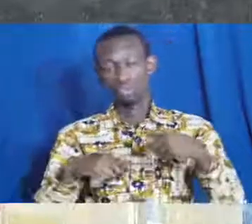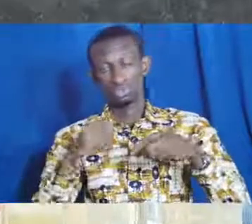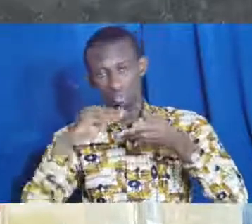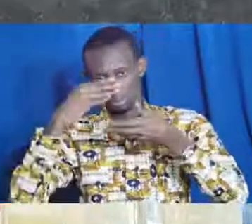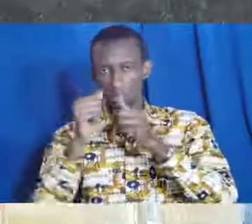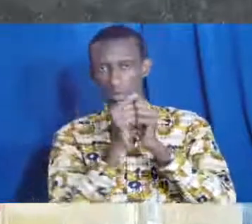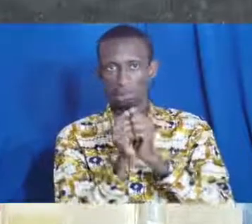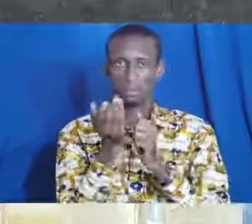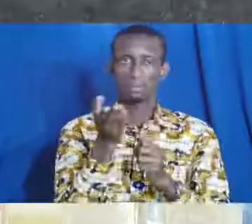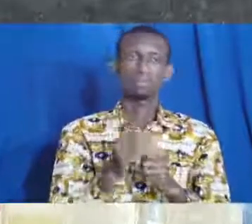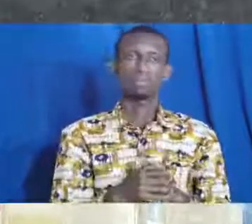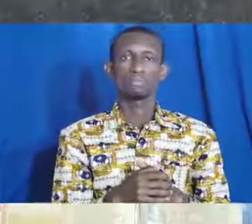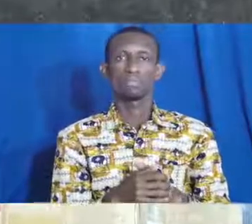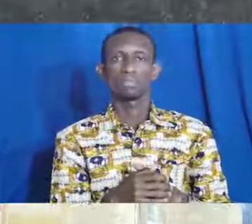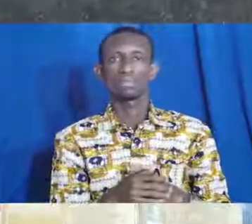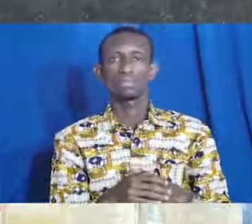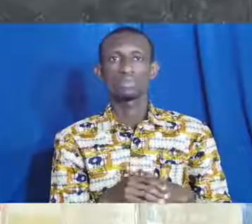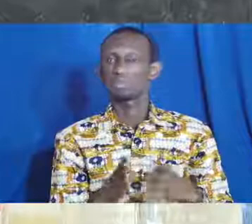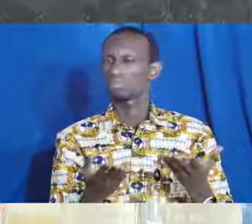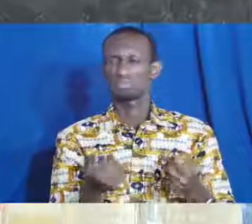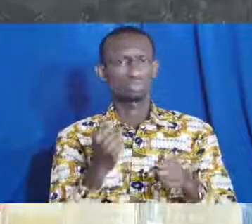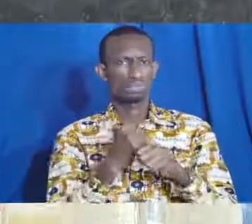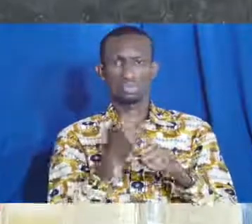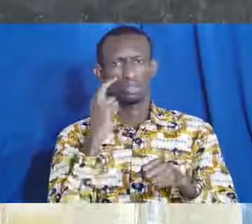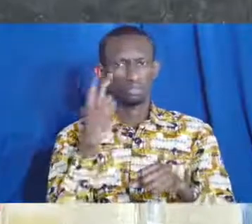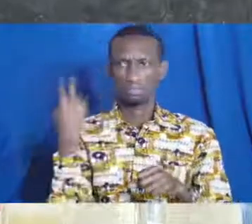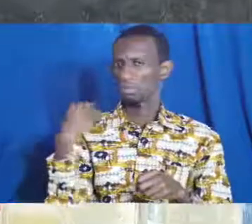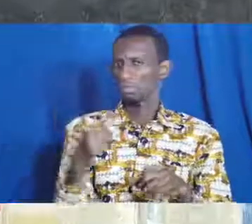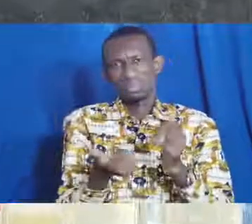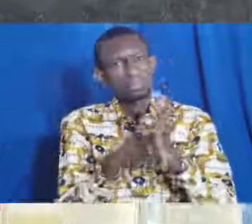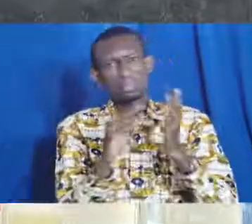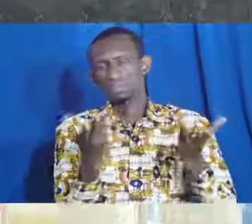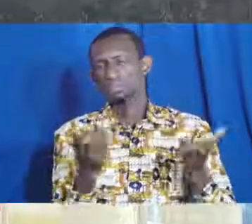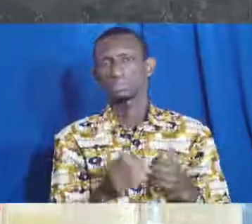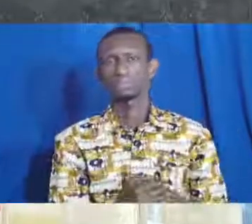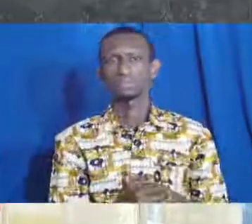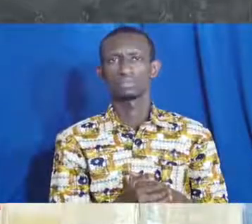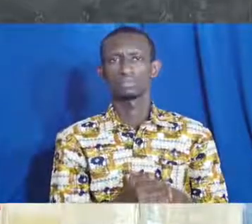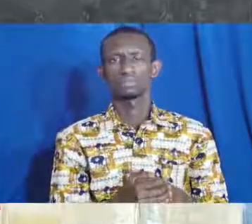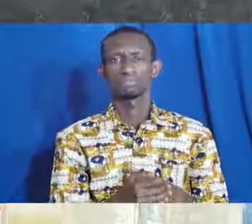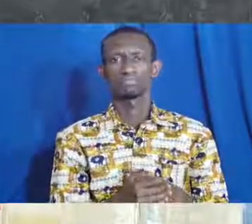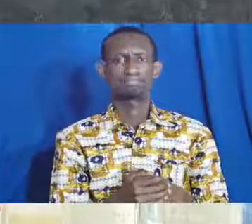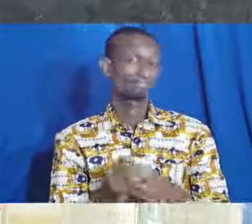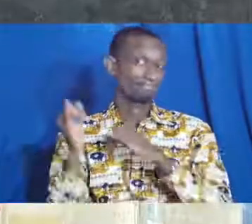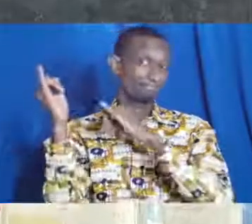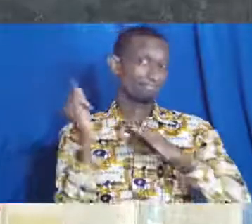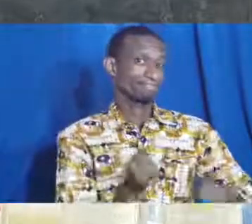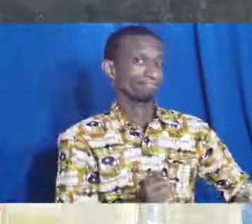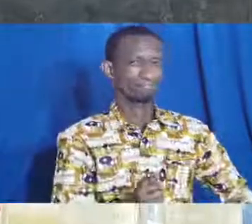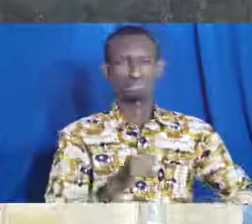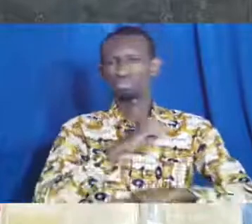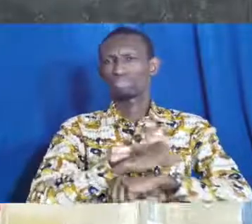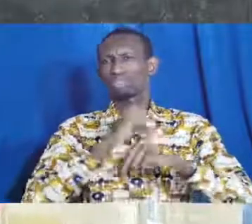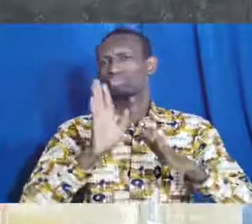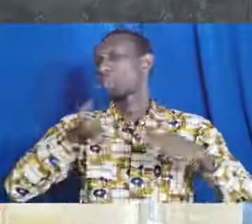And you can also be revising with us. So there is no problem. So I'm inviting any